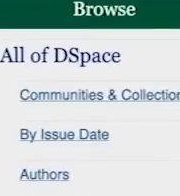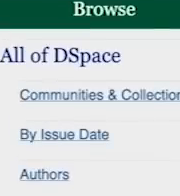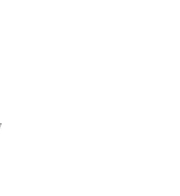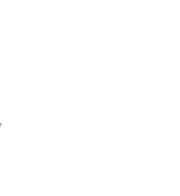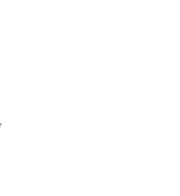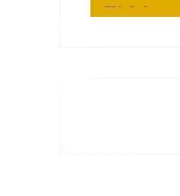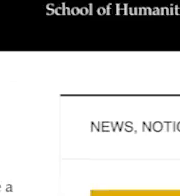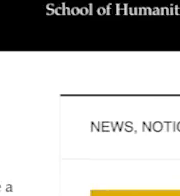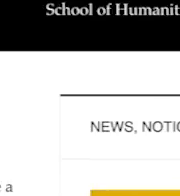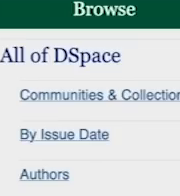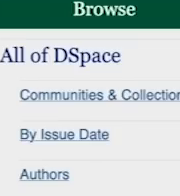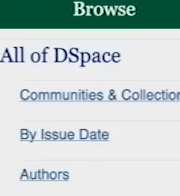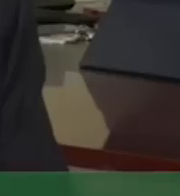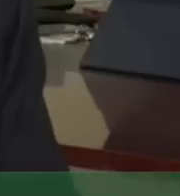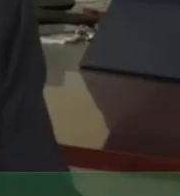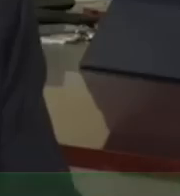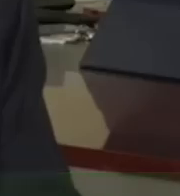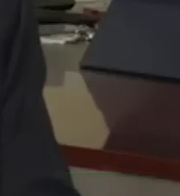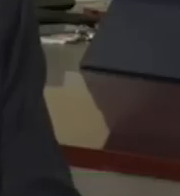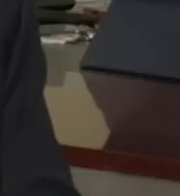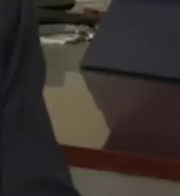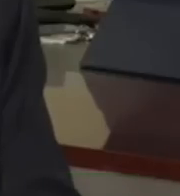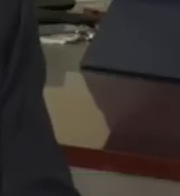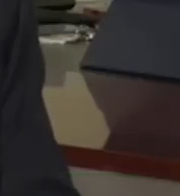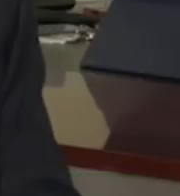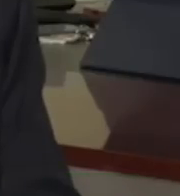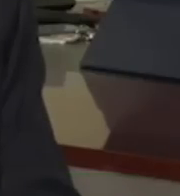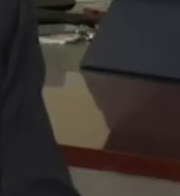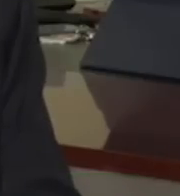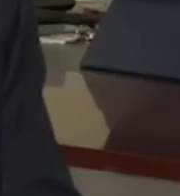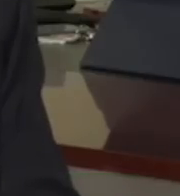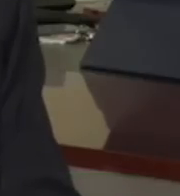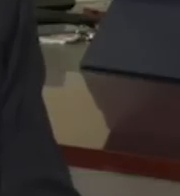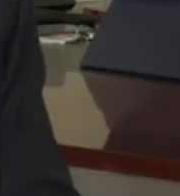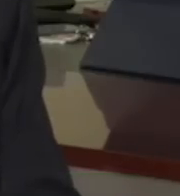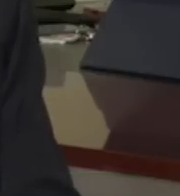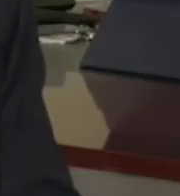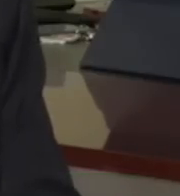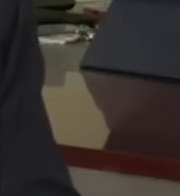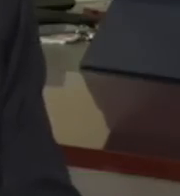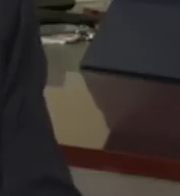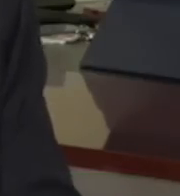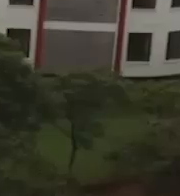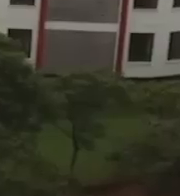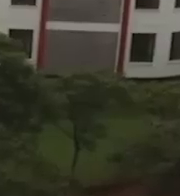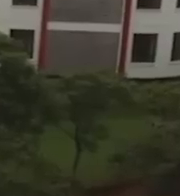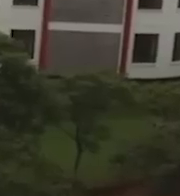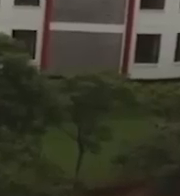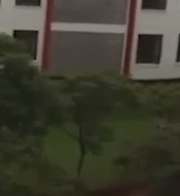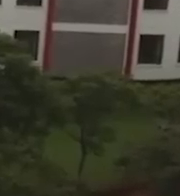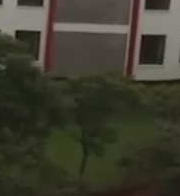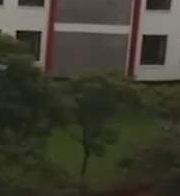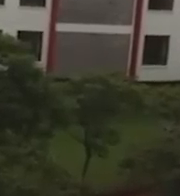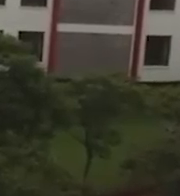that online learning is so much more rigorous and much more beneficial than anything I've ever gone